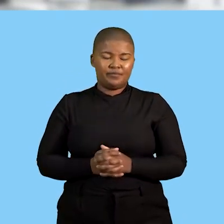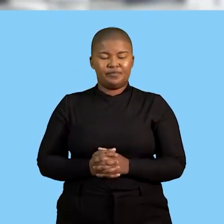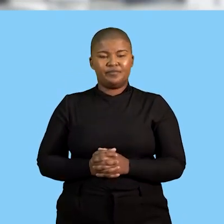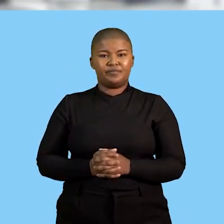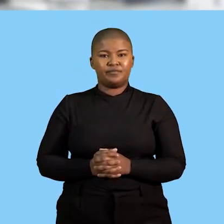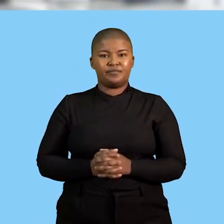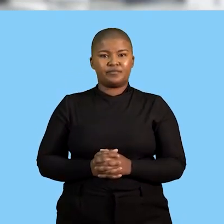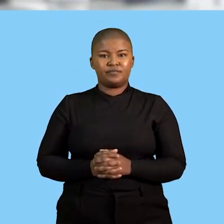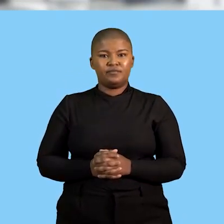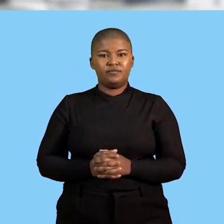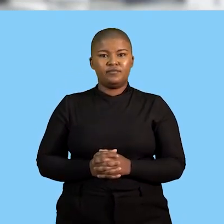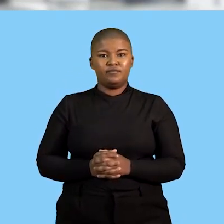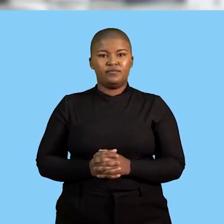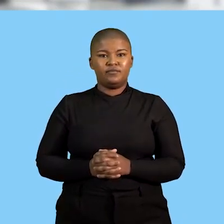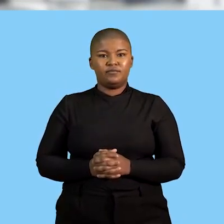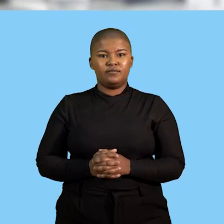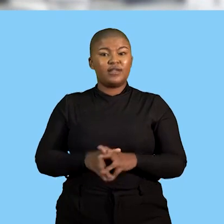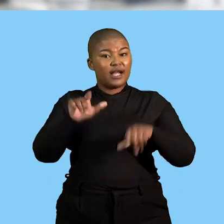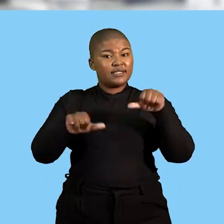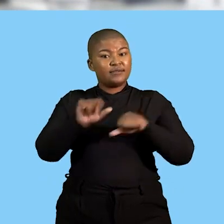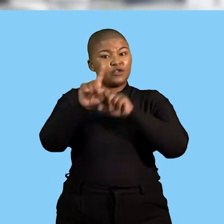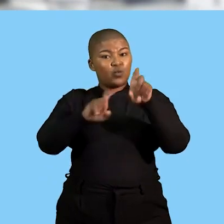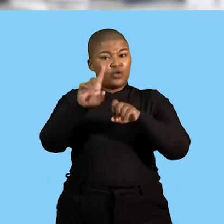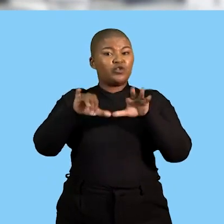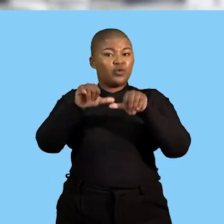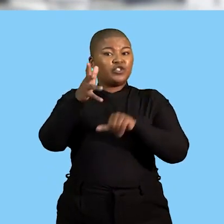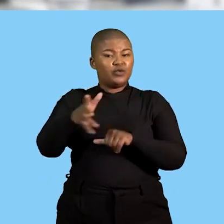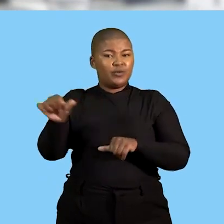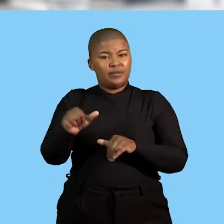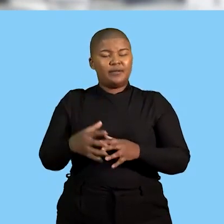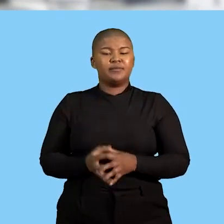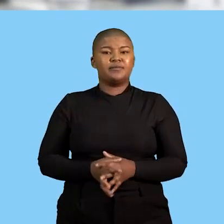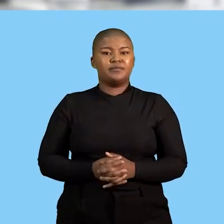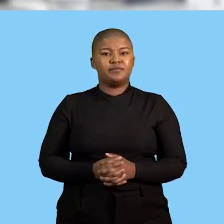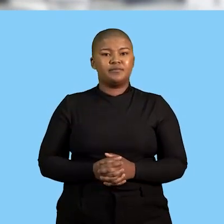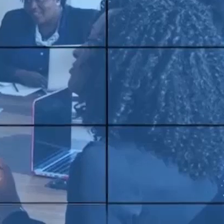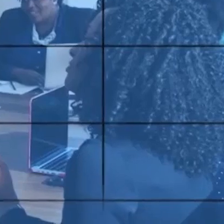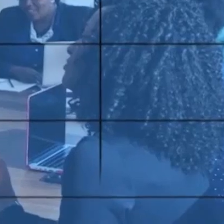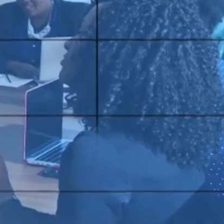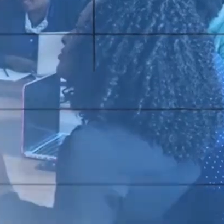and we'll continue with other assessments or application questions when we come back.